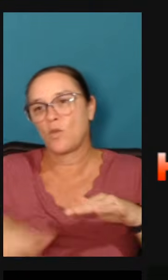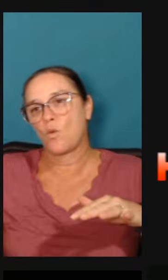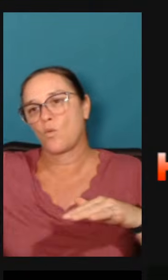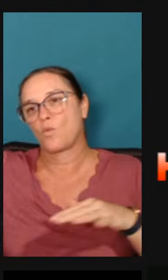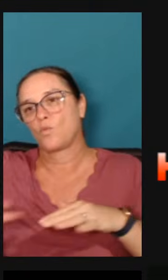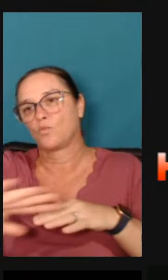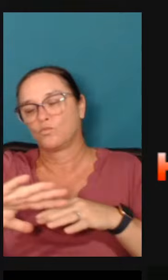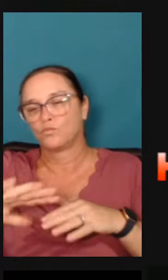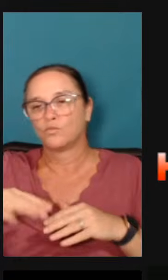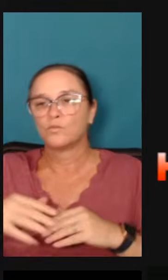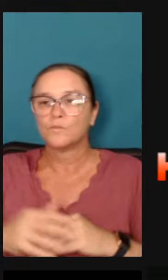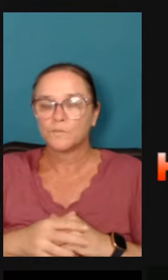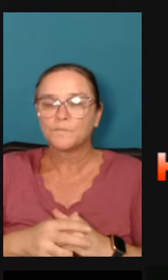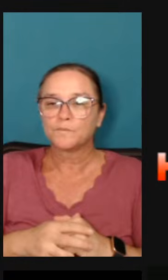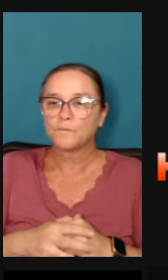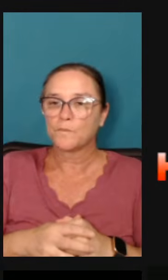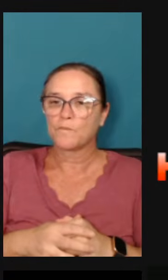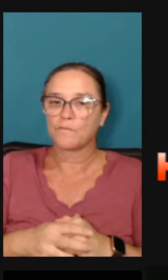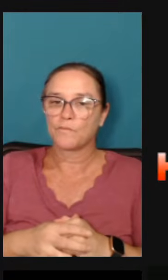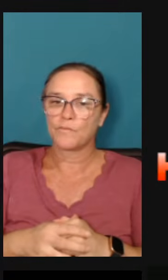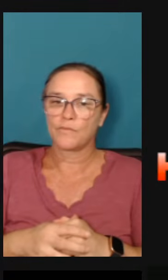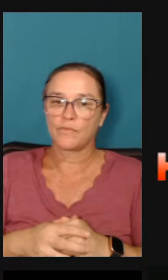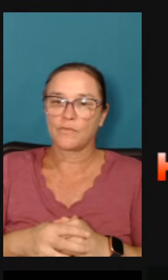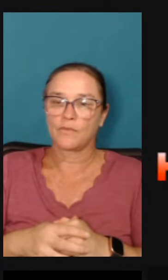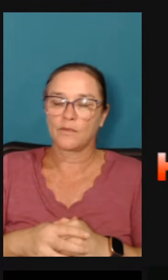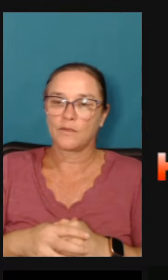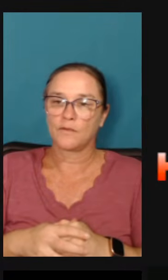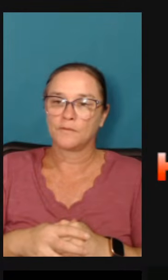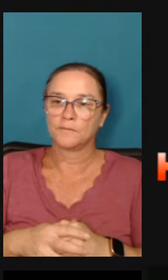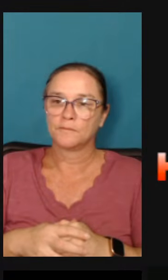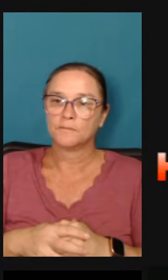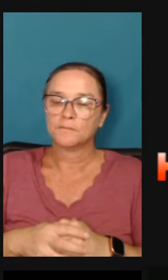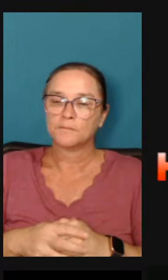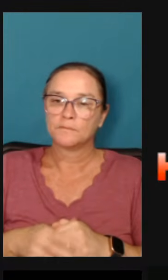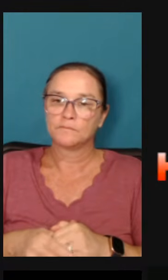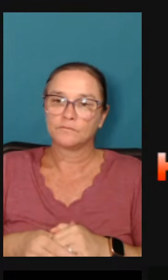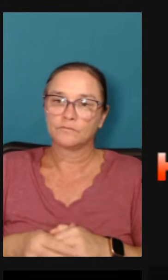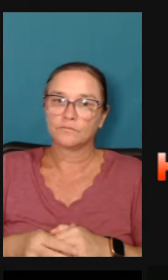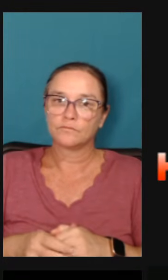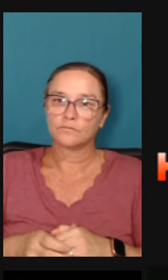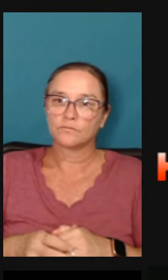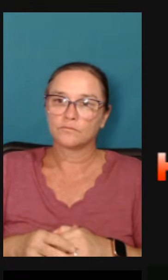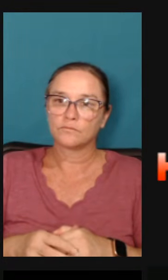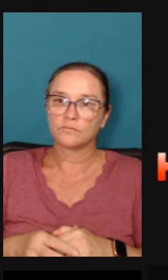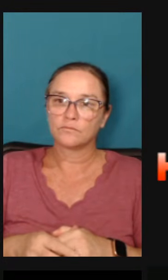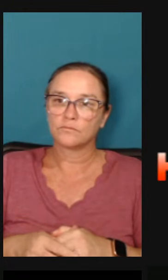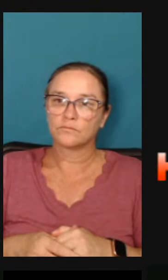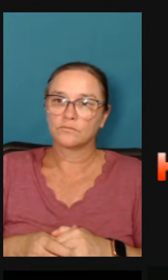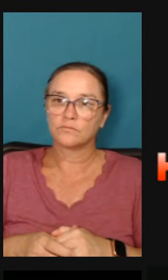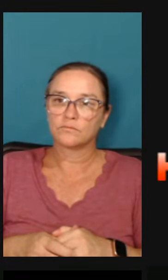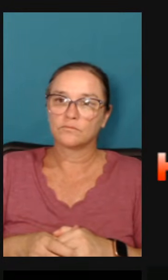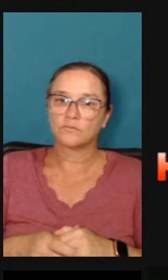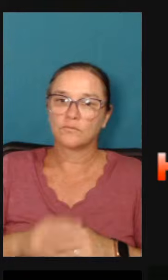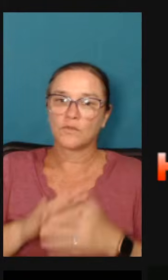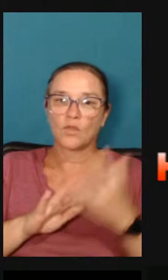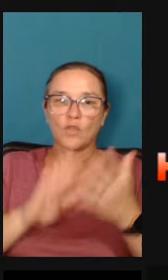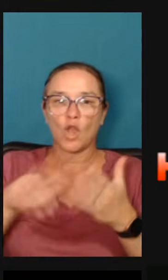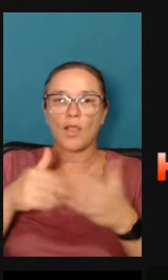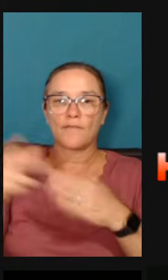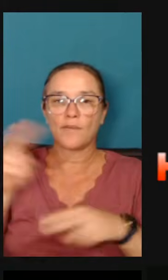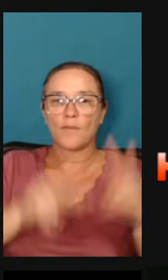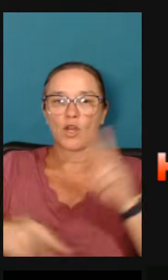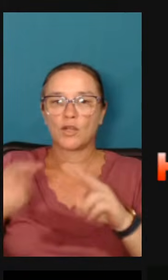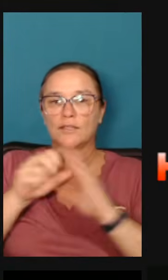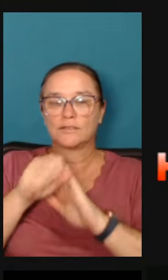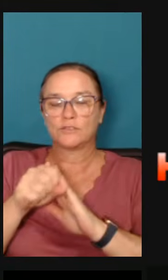around the crater there at the very end of the eruption here. So those are all the monitoring signals to catch up on,